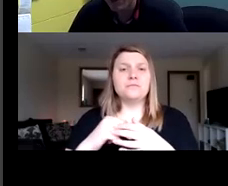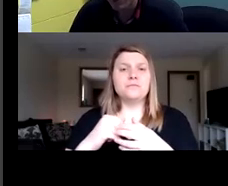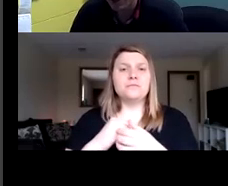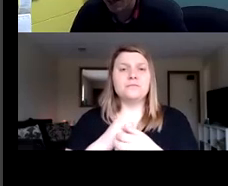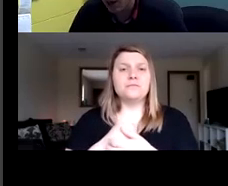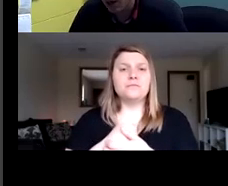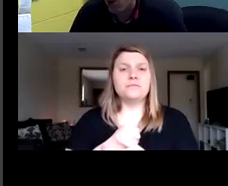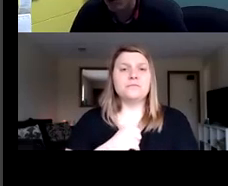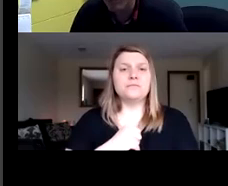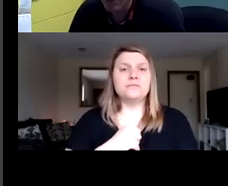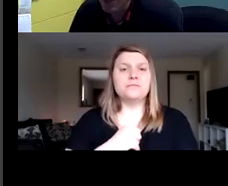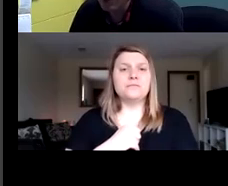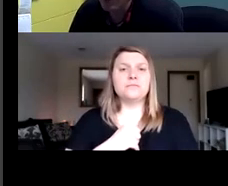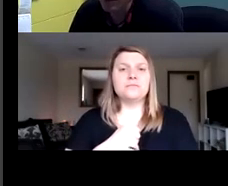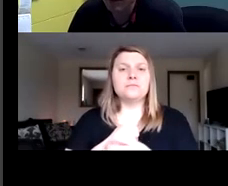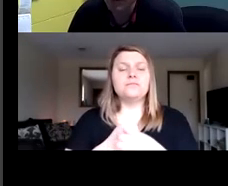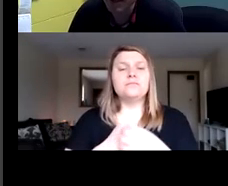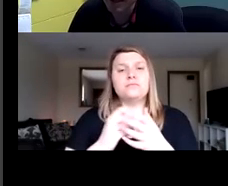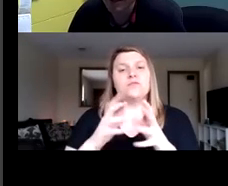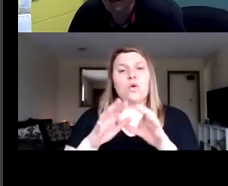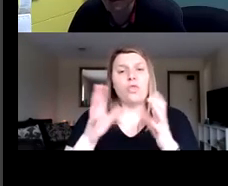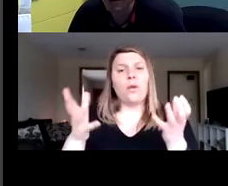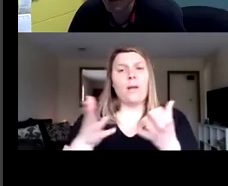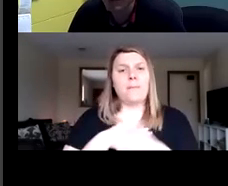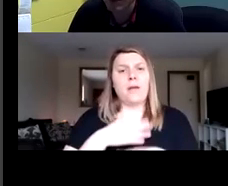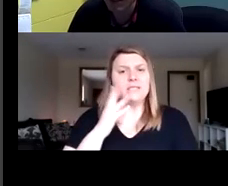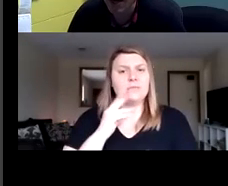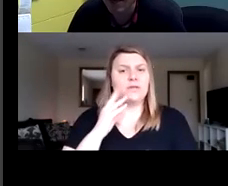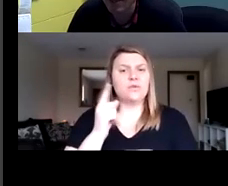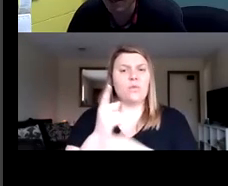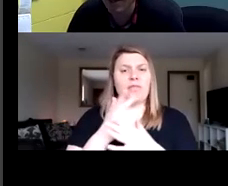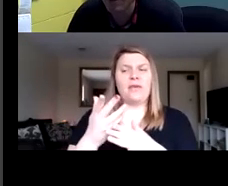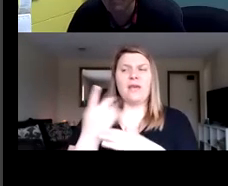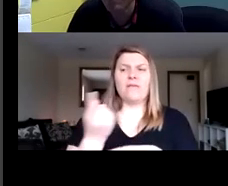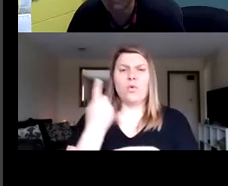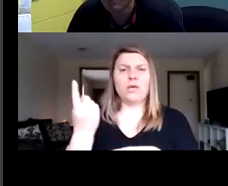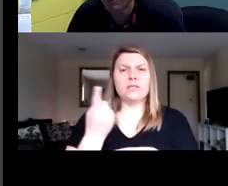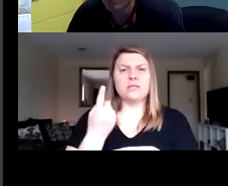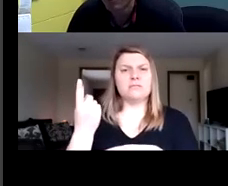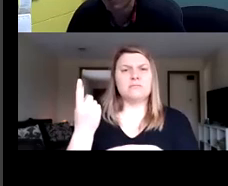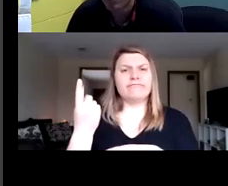throughout the whole of my international health experiences, I've always been kind of